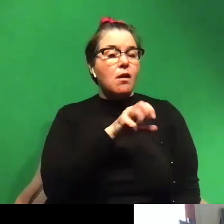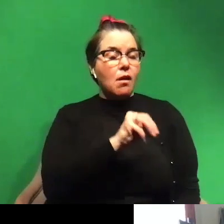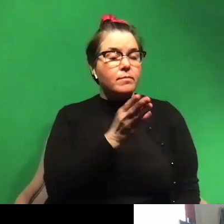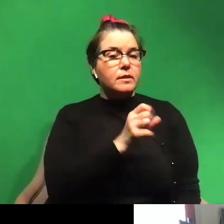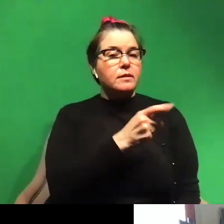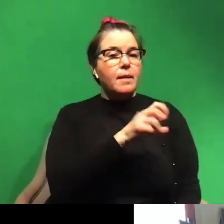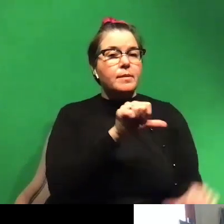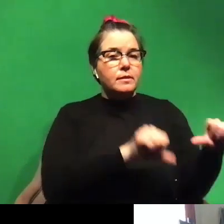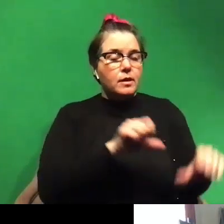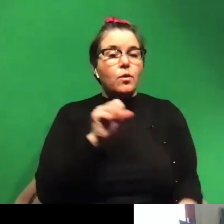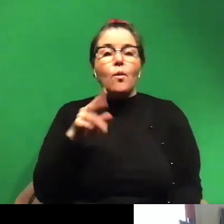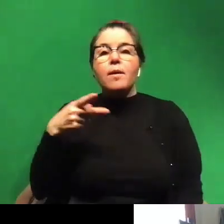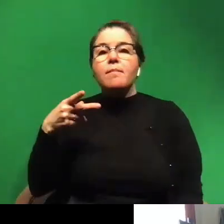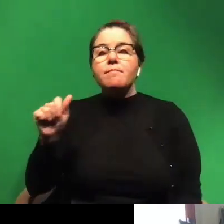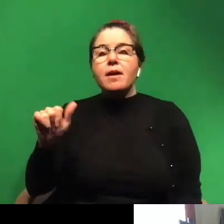patreon.com/skypeascientist or